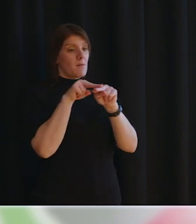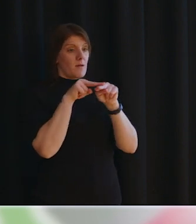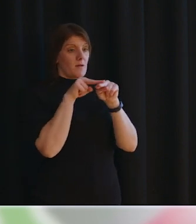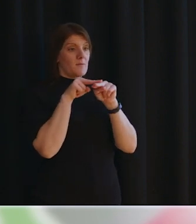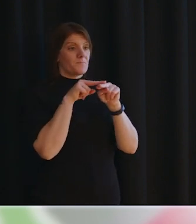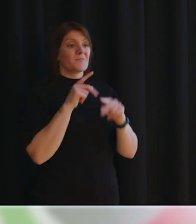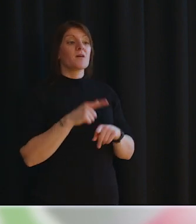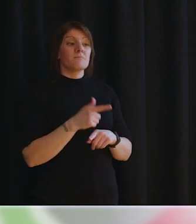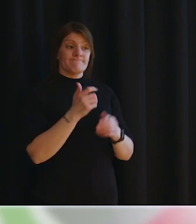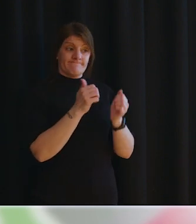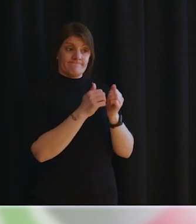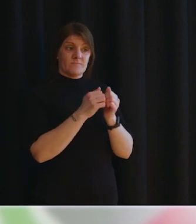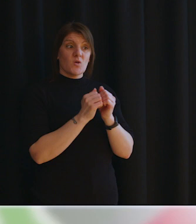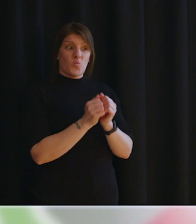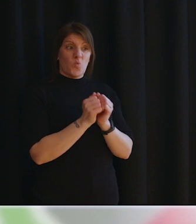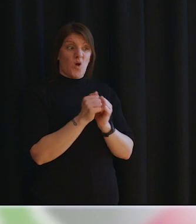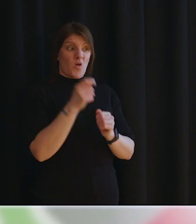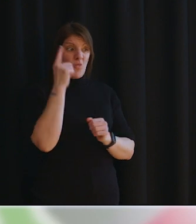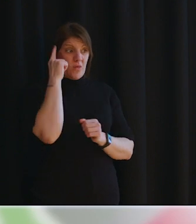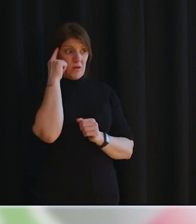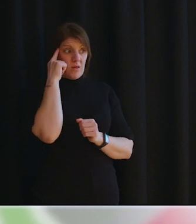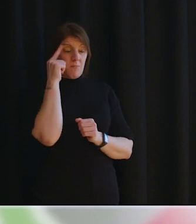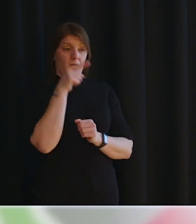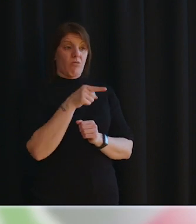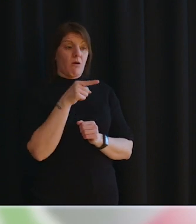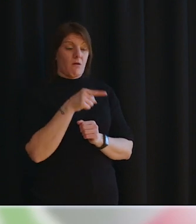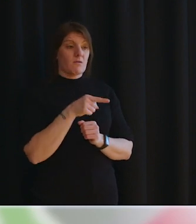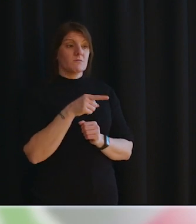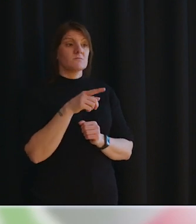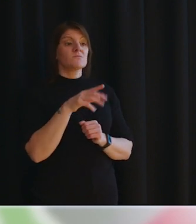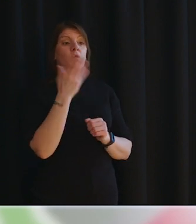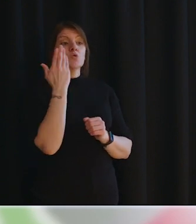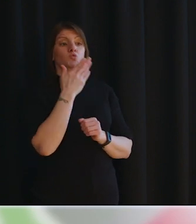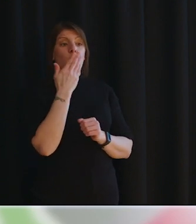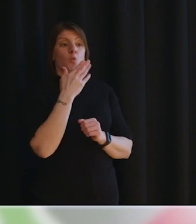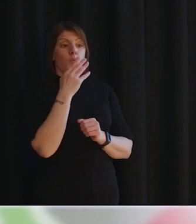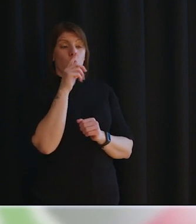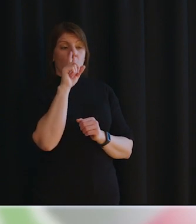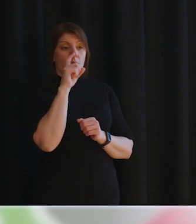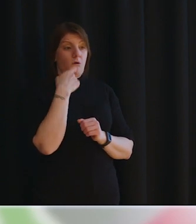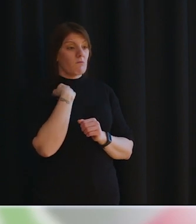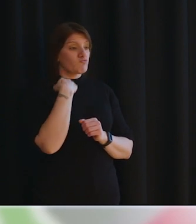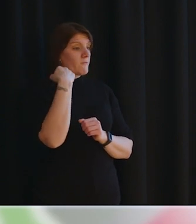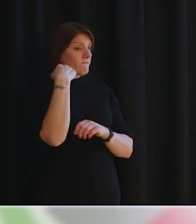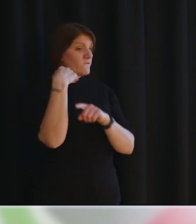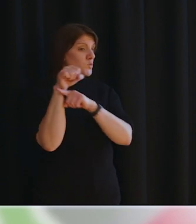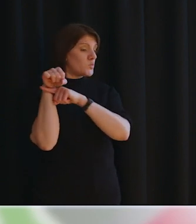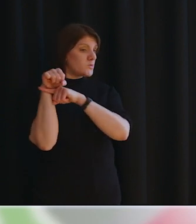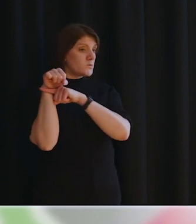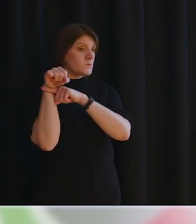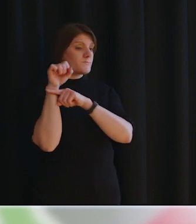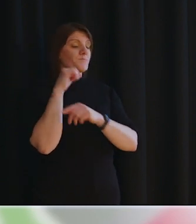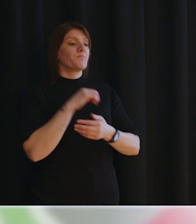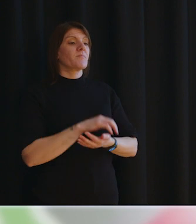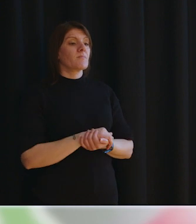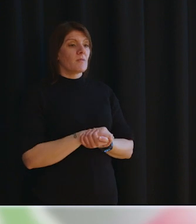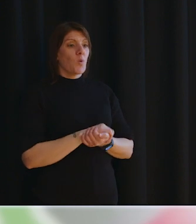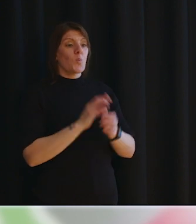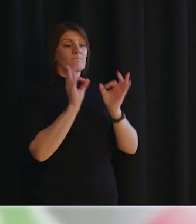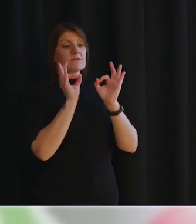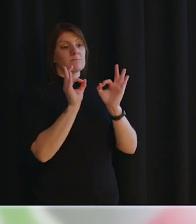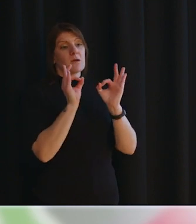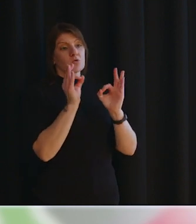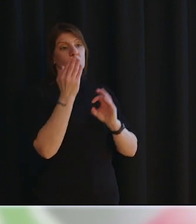Worth bearing that in mind if that's the choice that you're making, that a school cannot flatly refuse. Within special